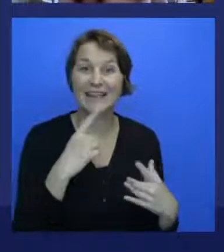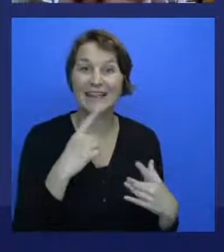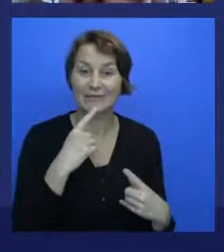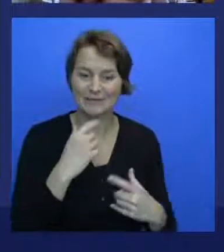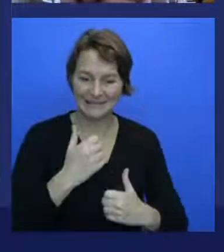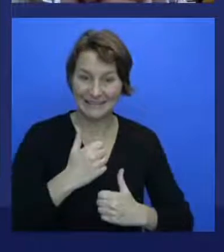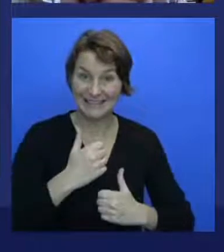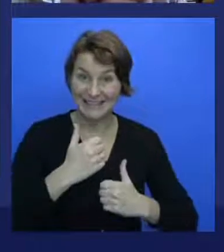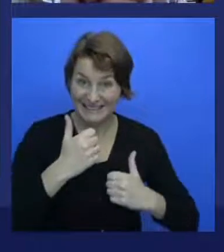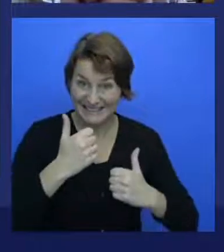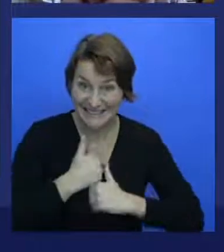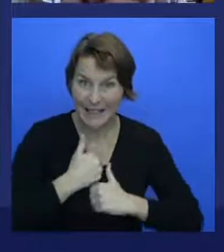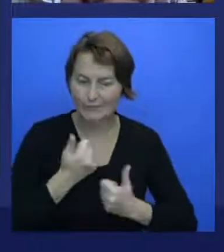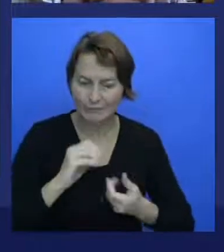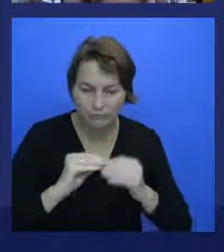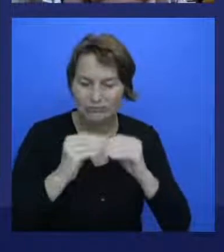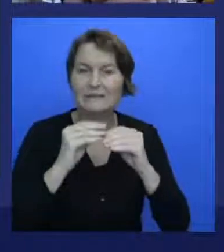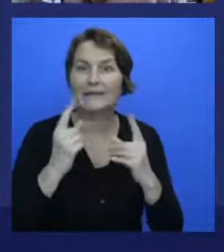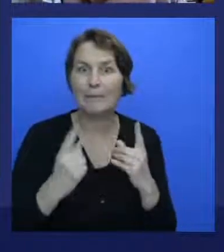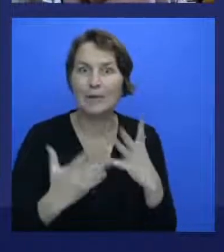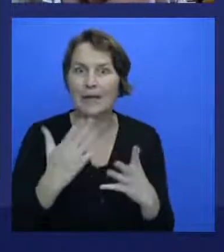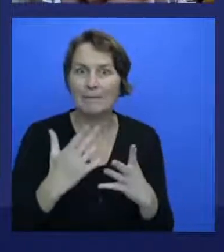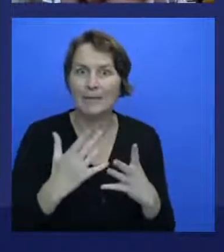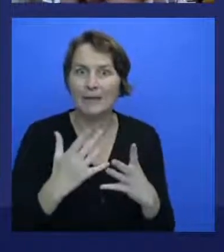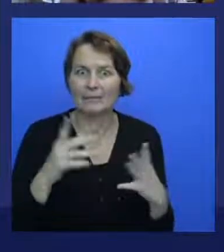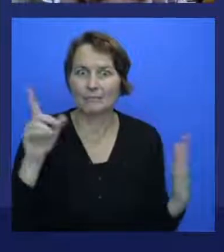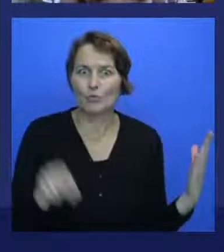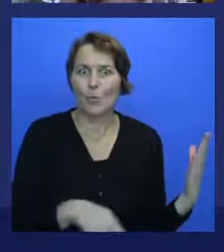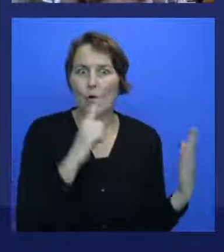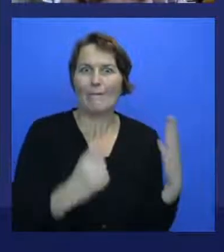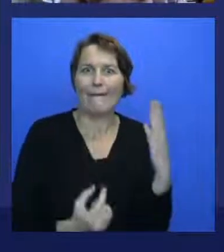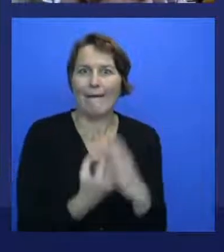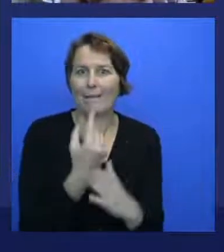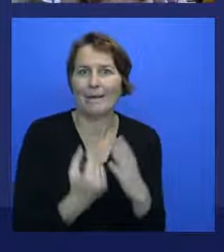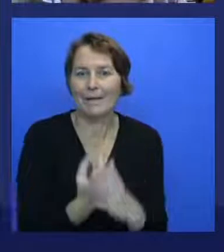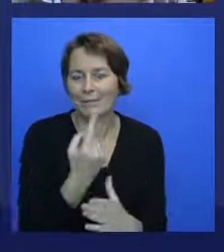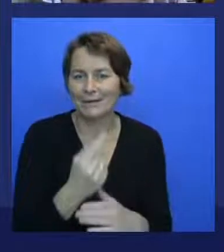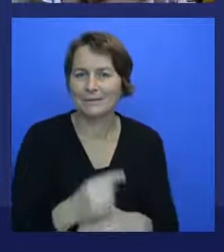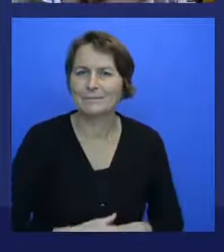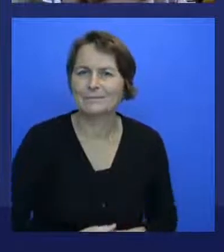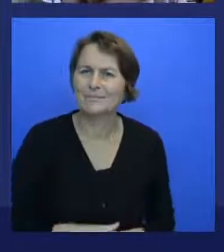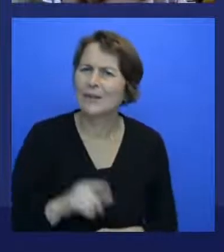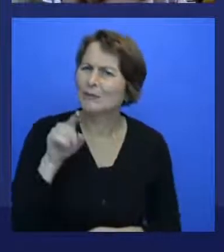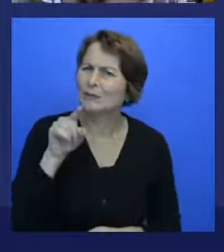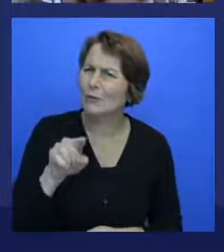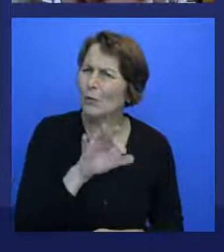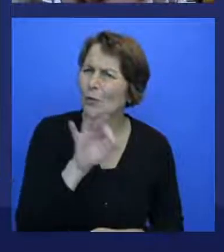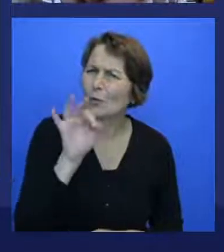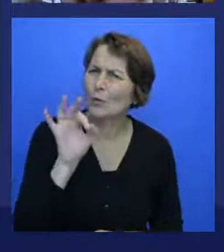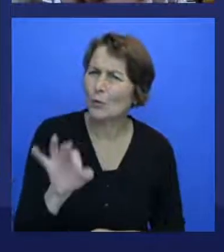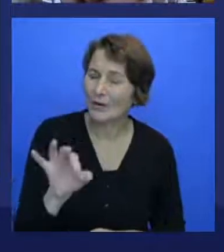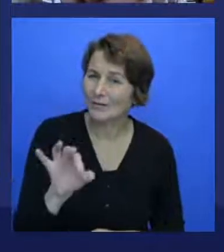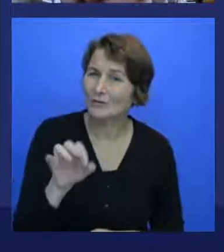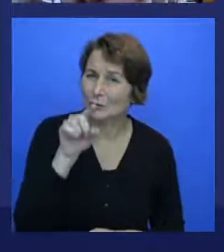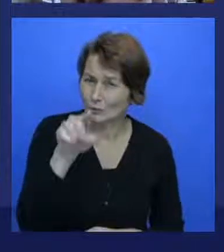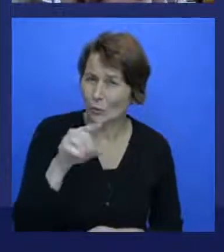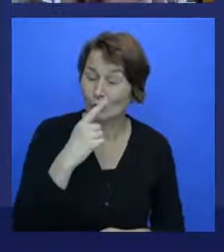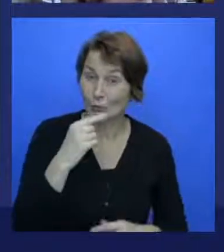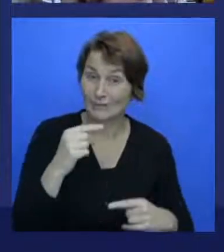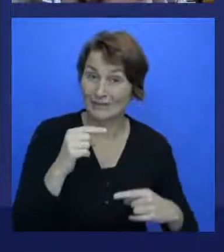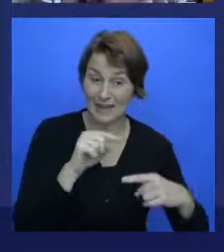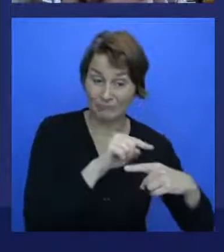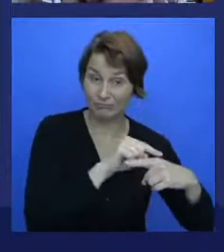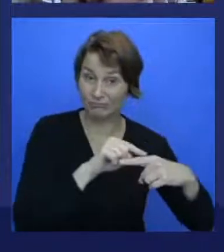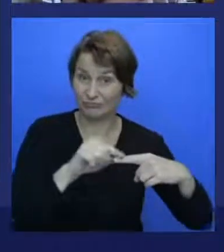work correctly. Yeah. So if I understand you correctly, the anomaly detector that's readily